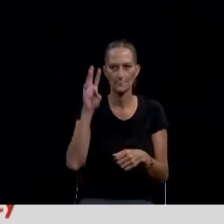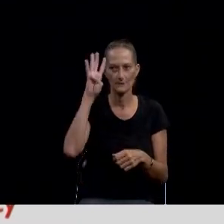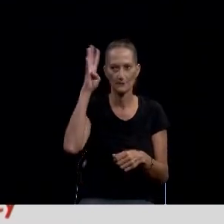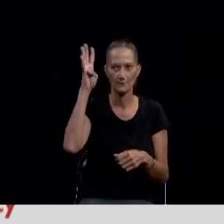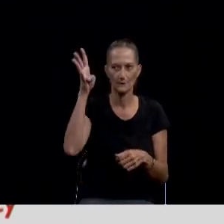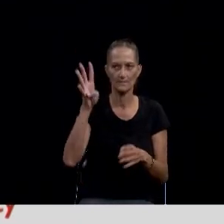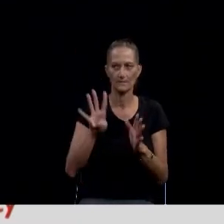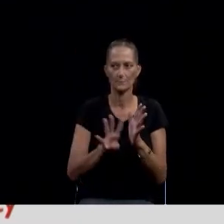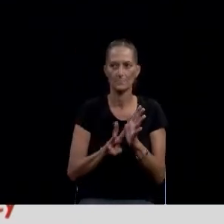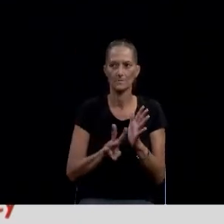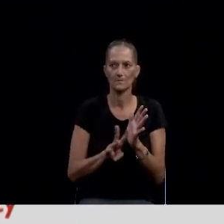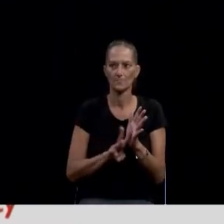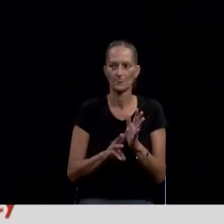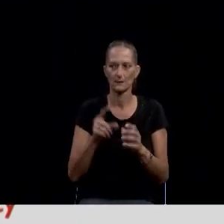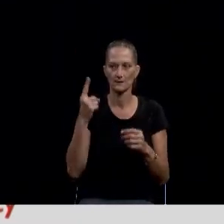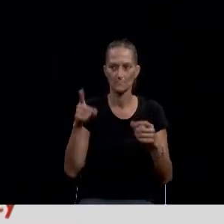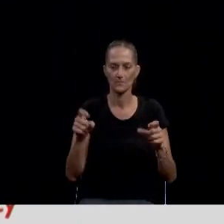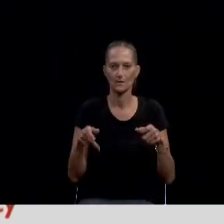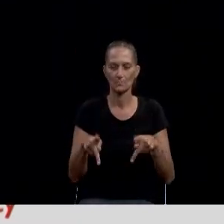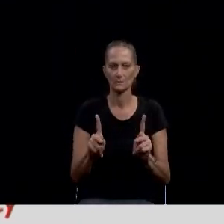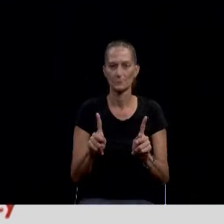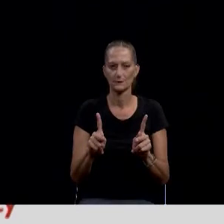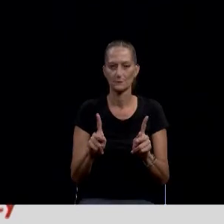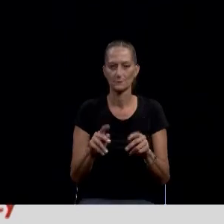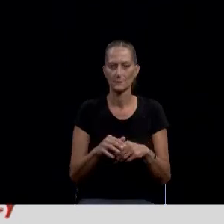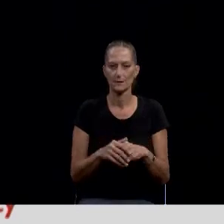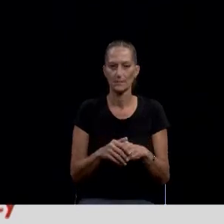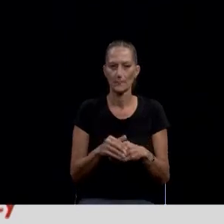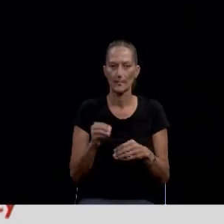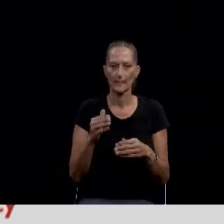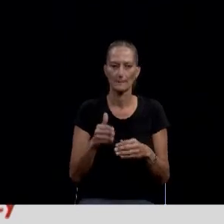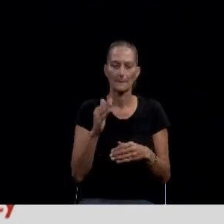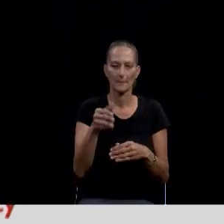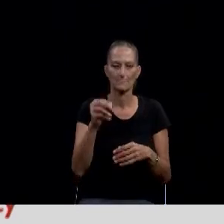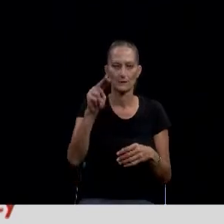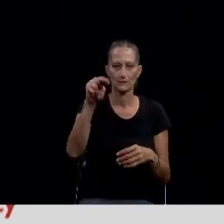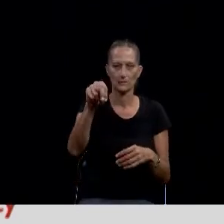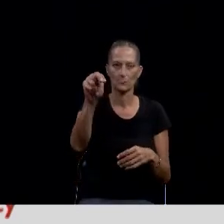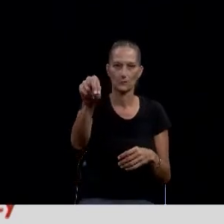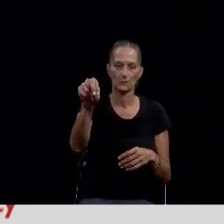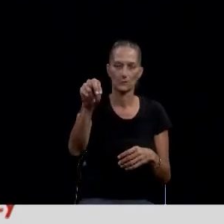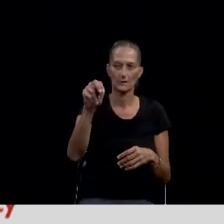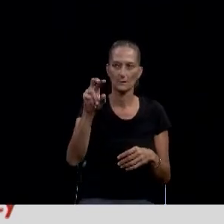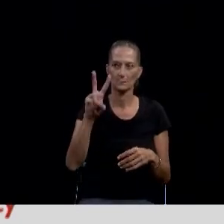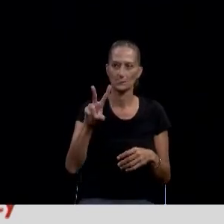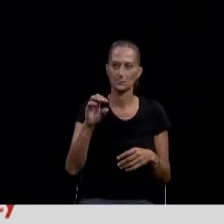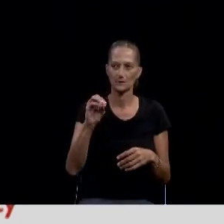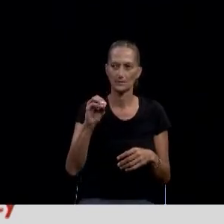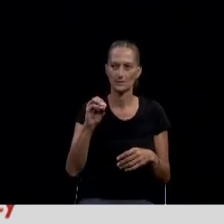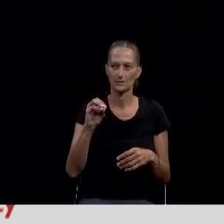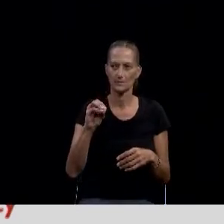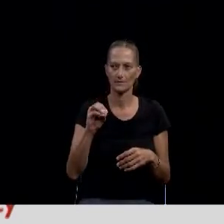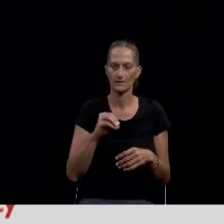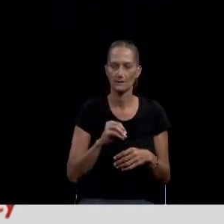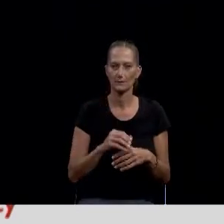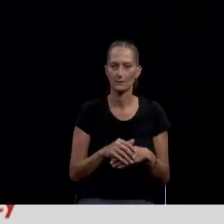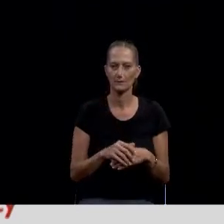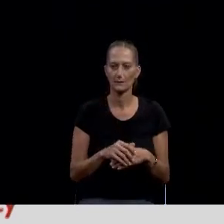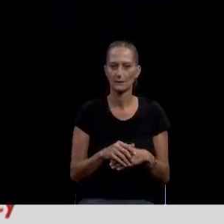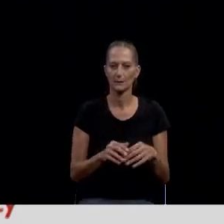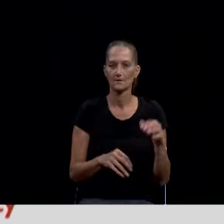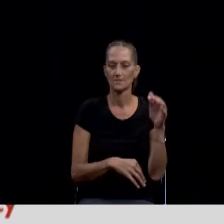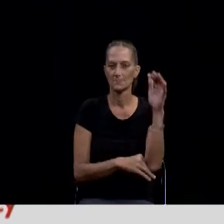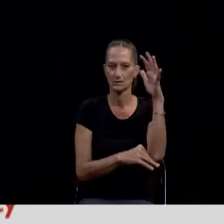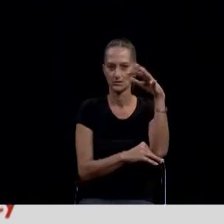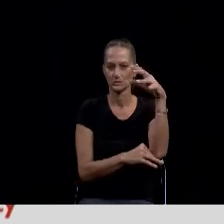Moving north into the 200 block, we find the second porch area, again with shade and seating, but this time imagining space nearby for